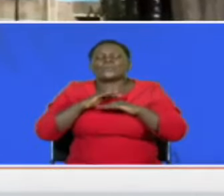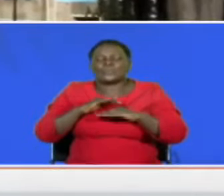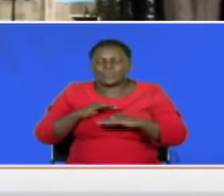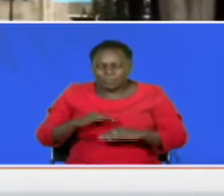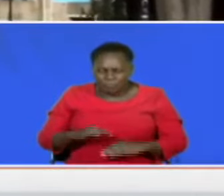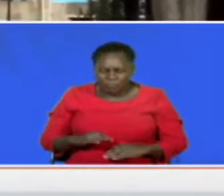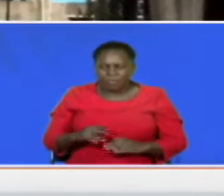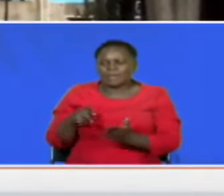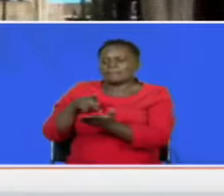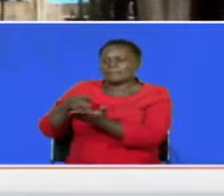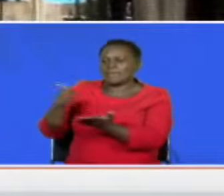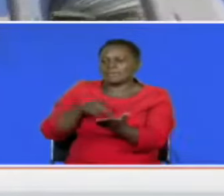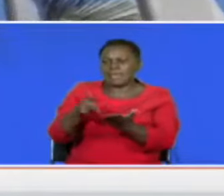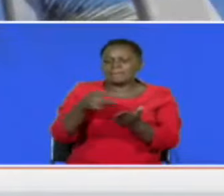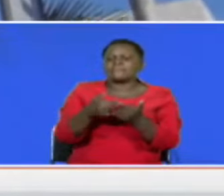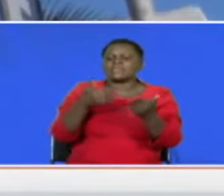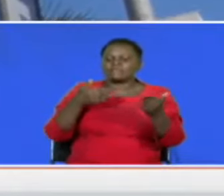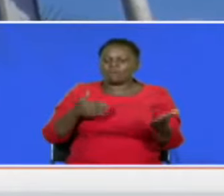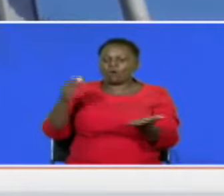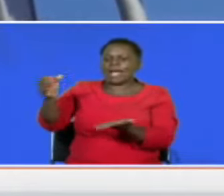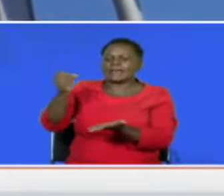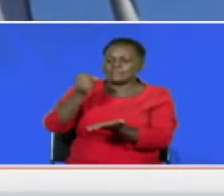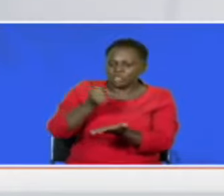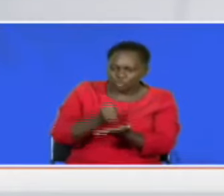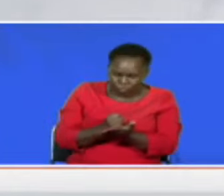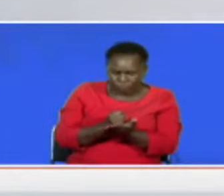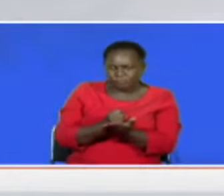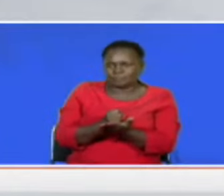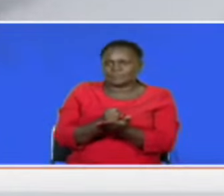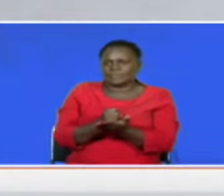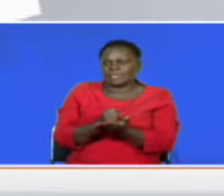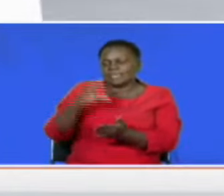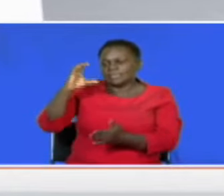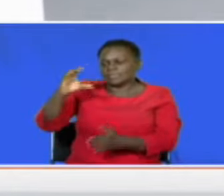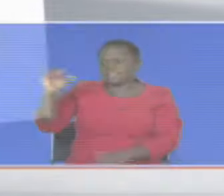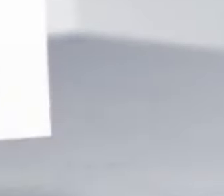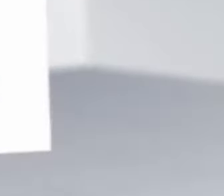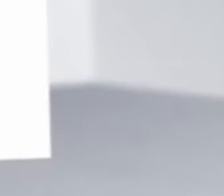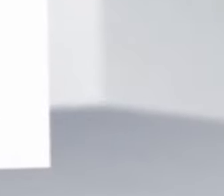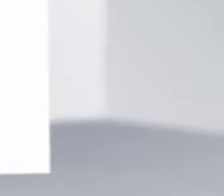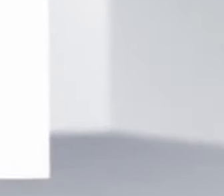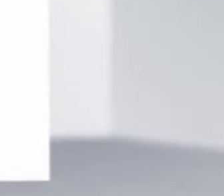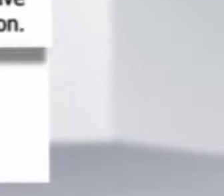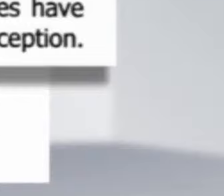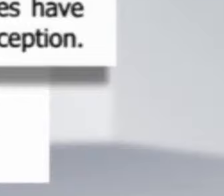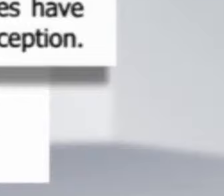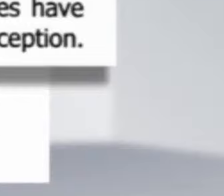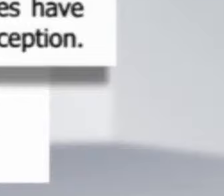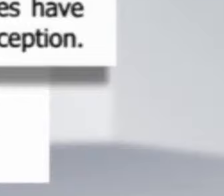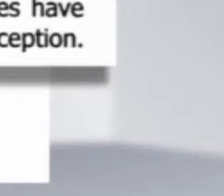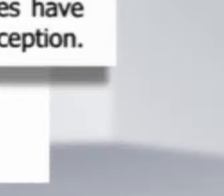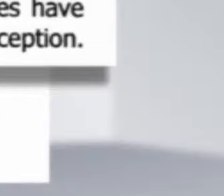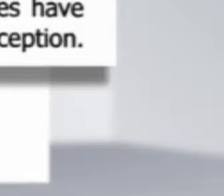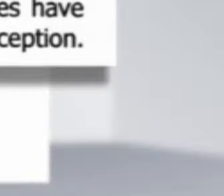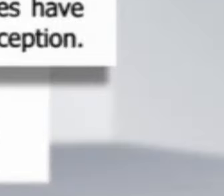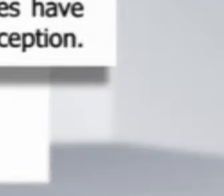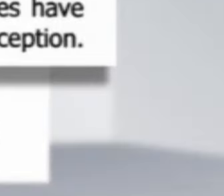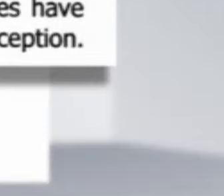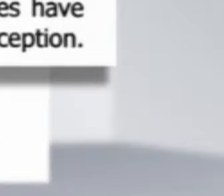of clearing their fees before admission. This after CS Education Julius Ogamba directed